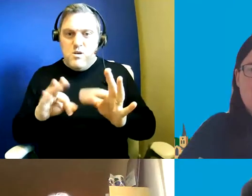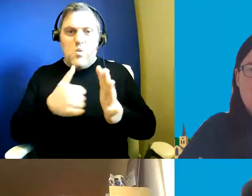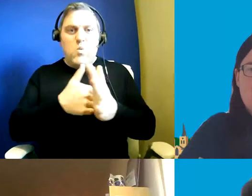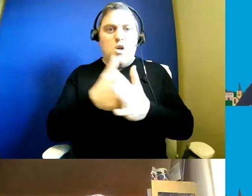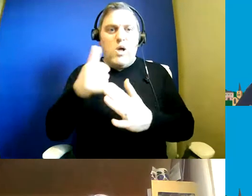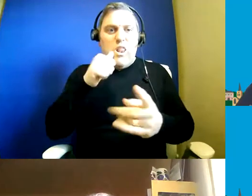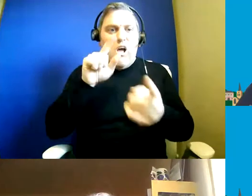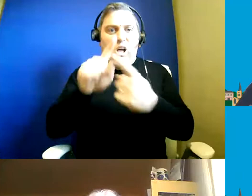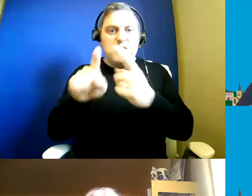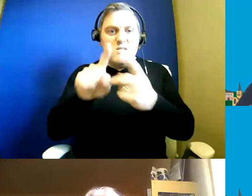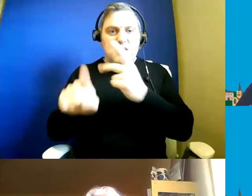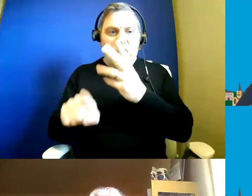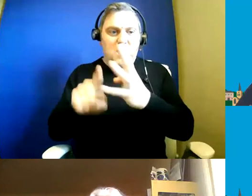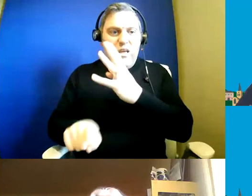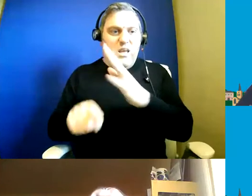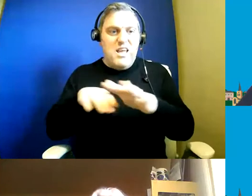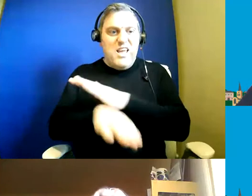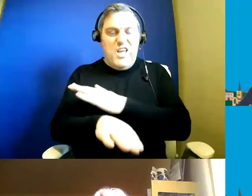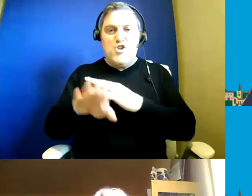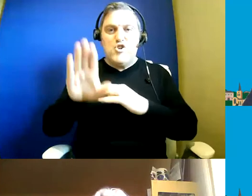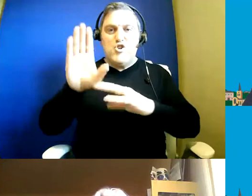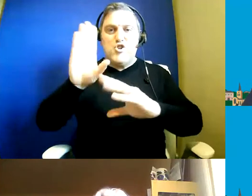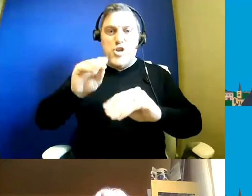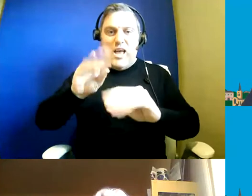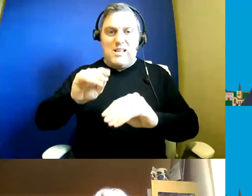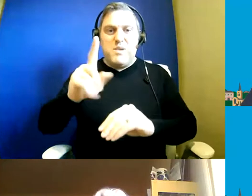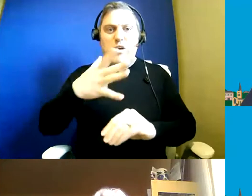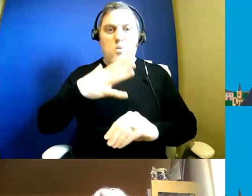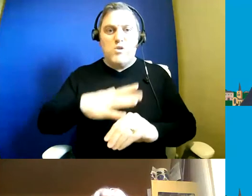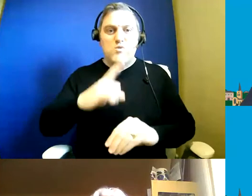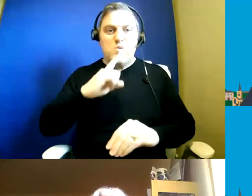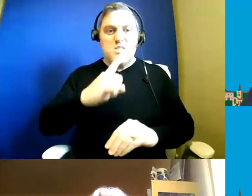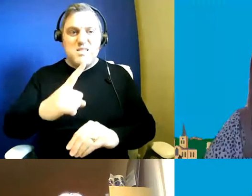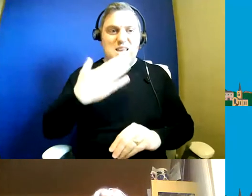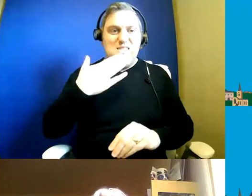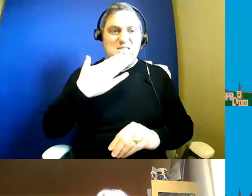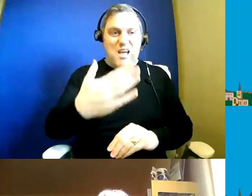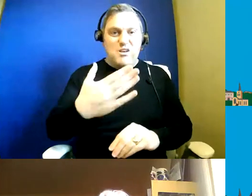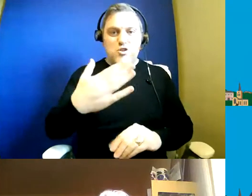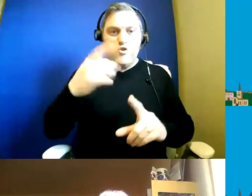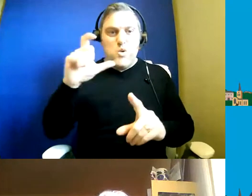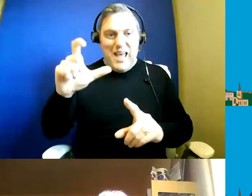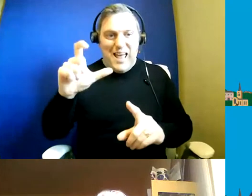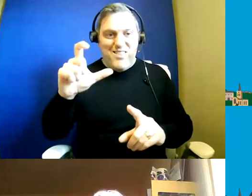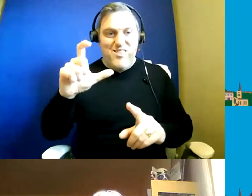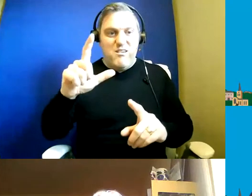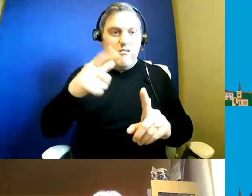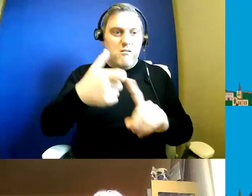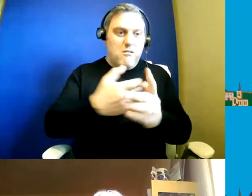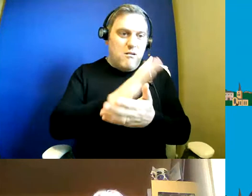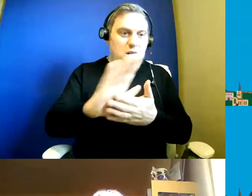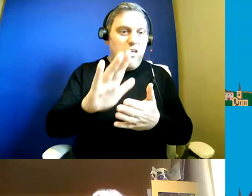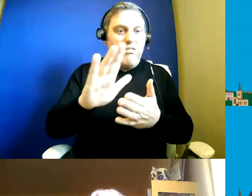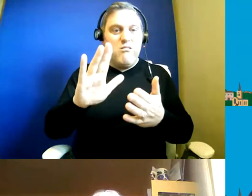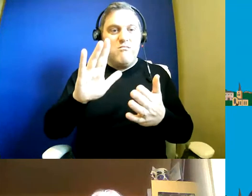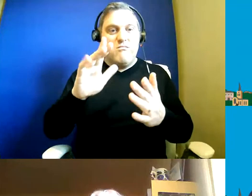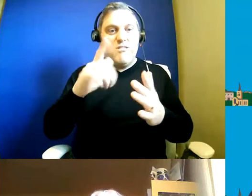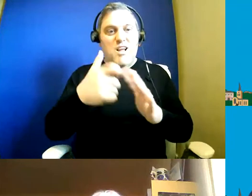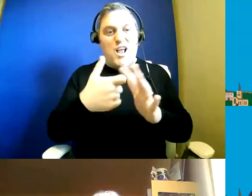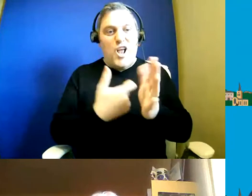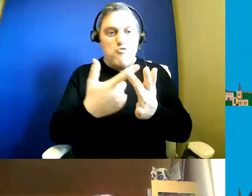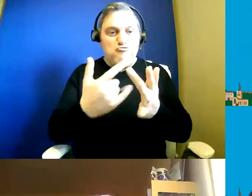chat box. I did just want to say thank you very much to Kath, Chris and Rebecca. As you